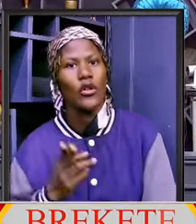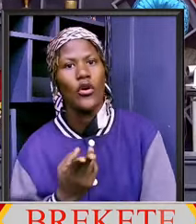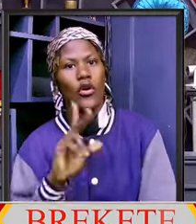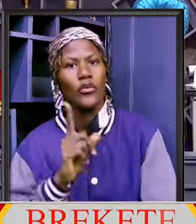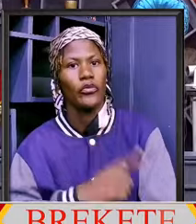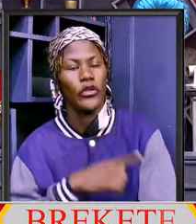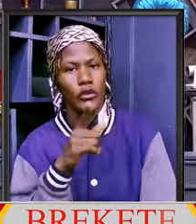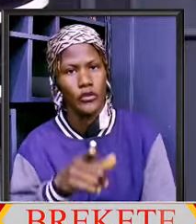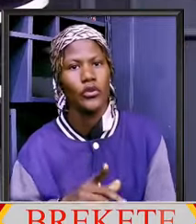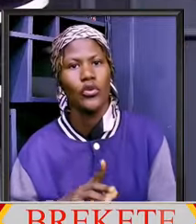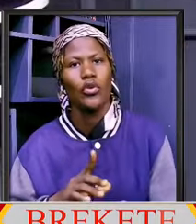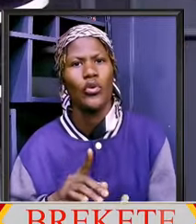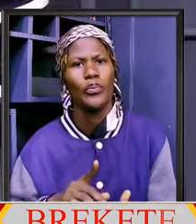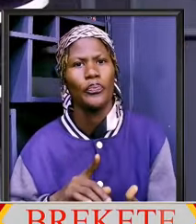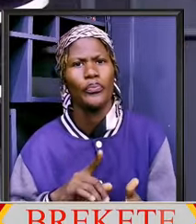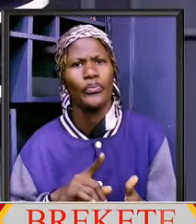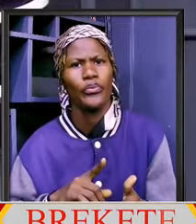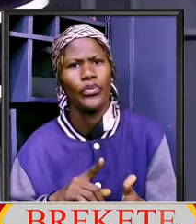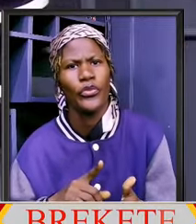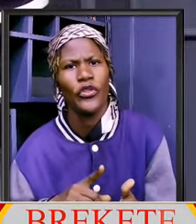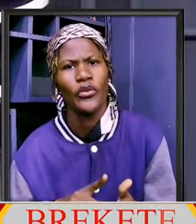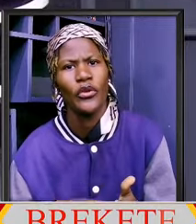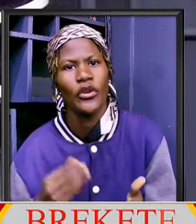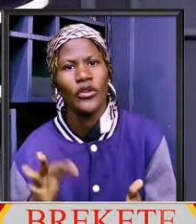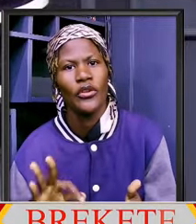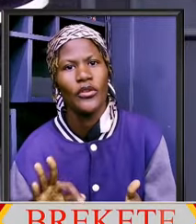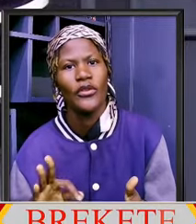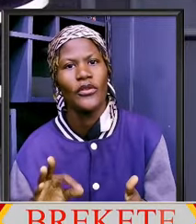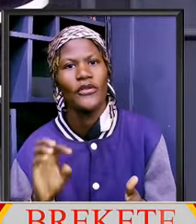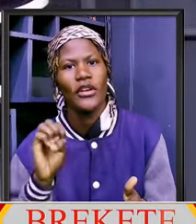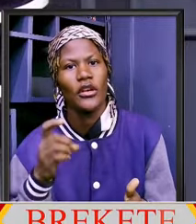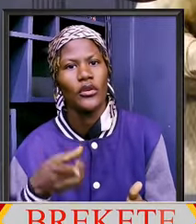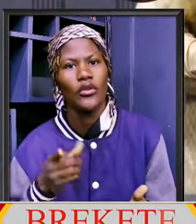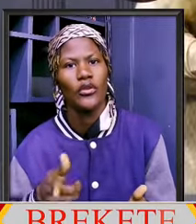Yes. What of egusi soup, ordinary president?